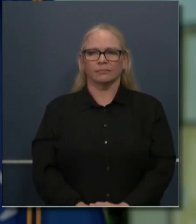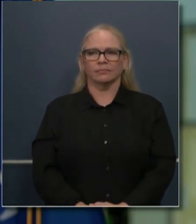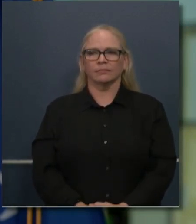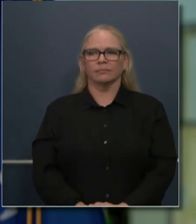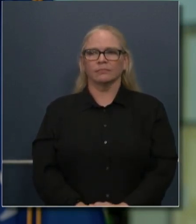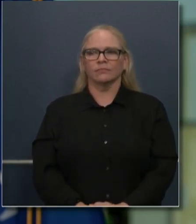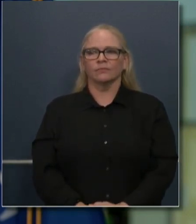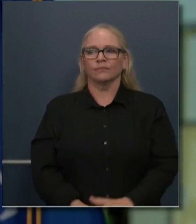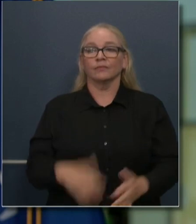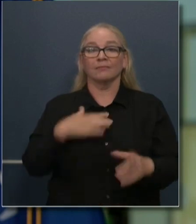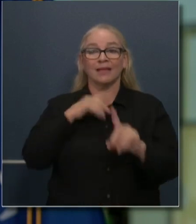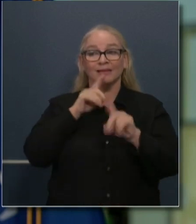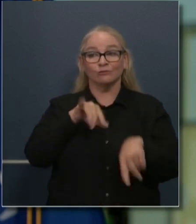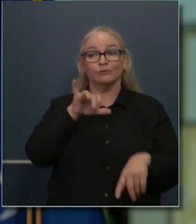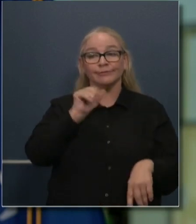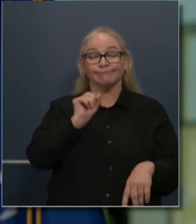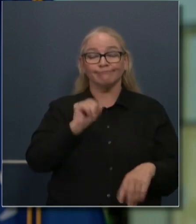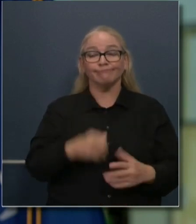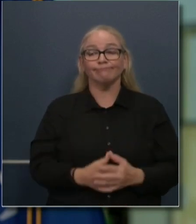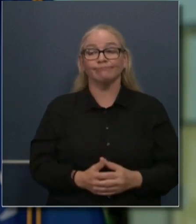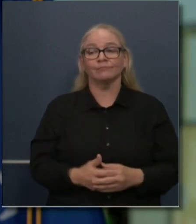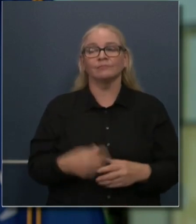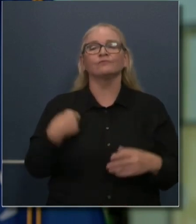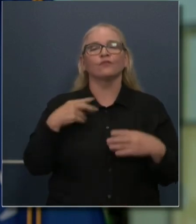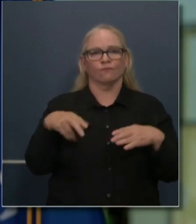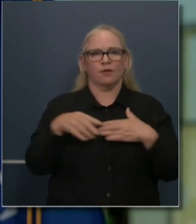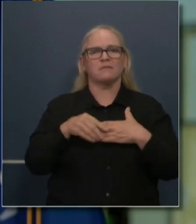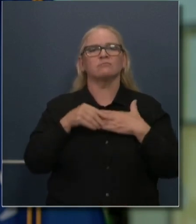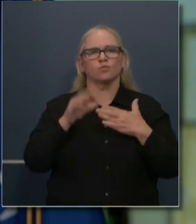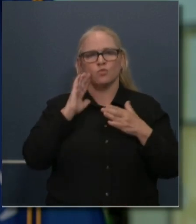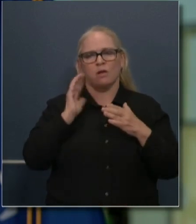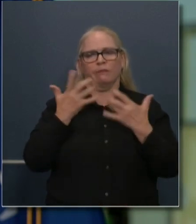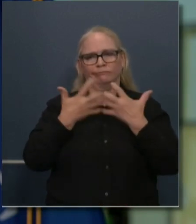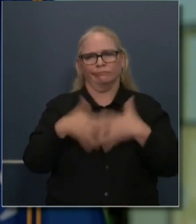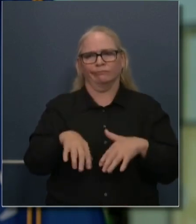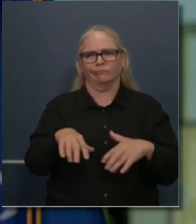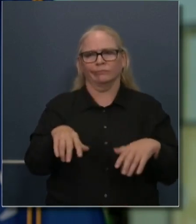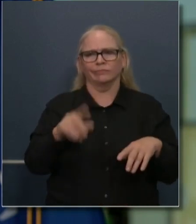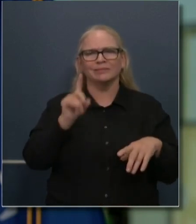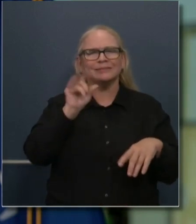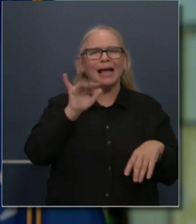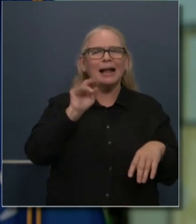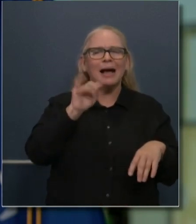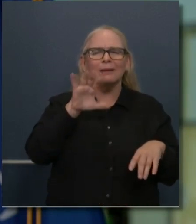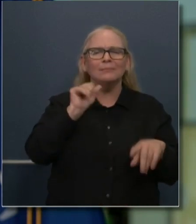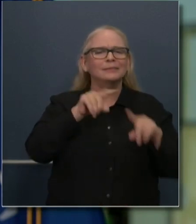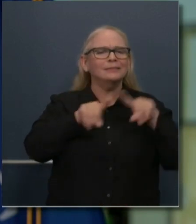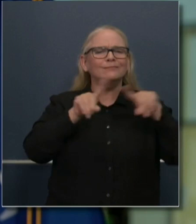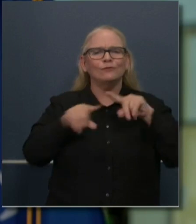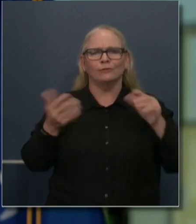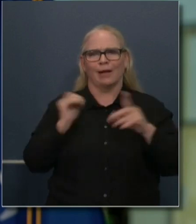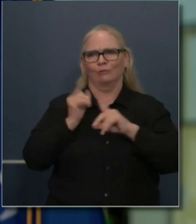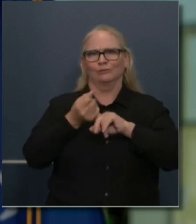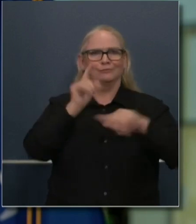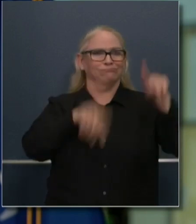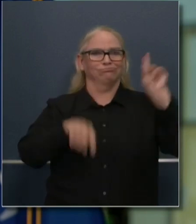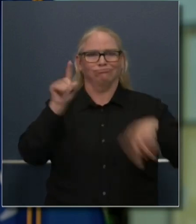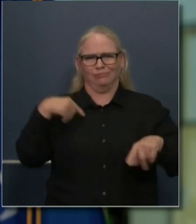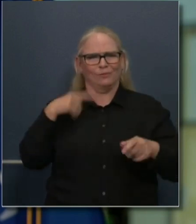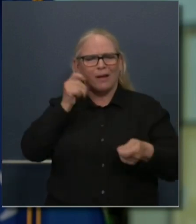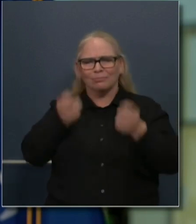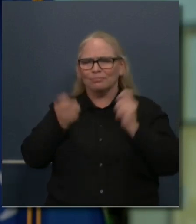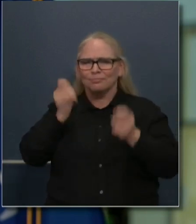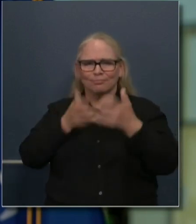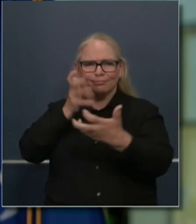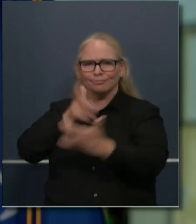is yes. We are in a very flexible and dynamic environment. And we're in a very opportunistic one in this respect, and I say that not pejoratively,